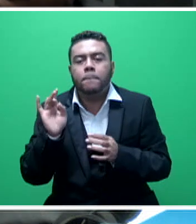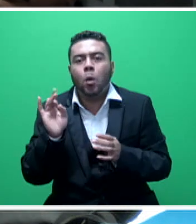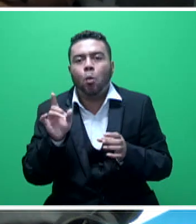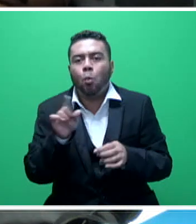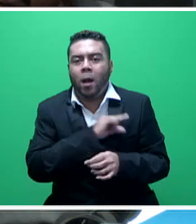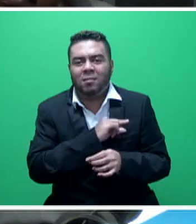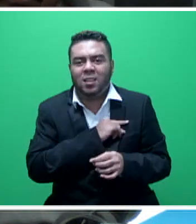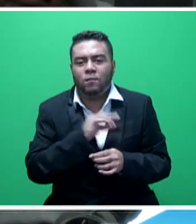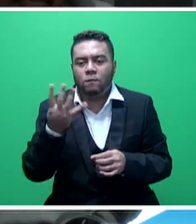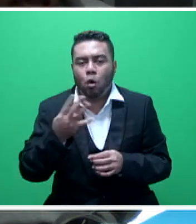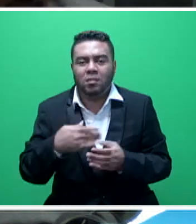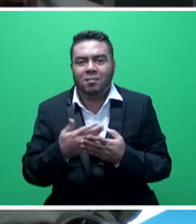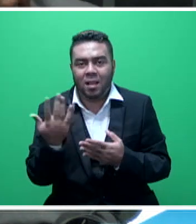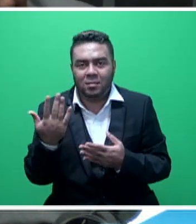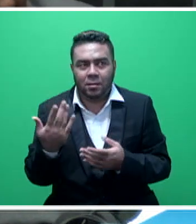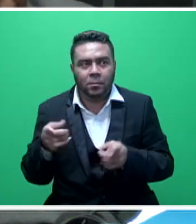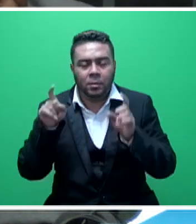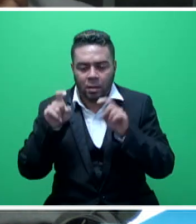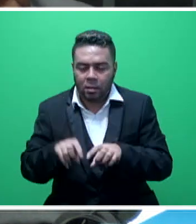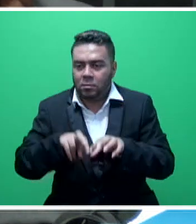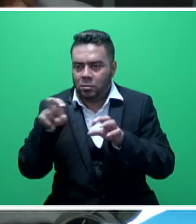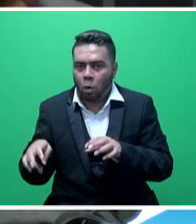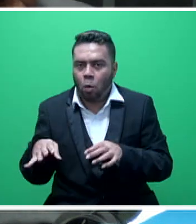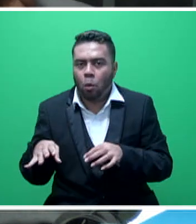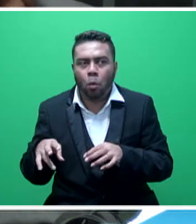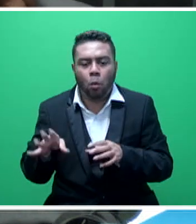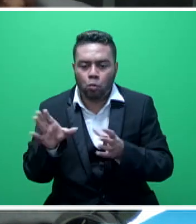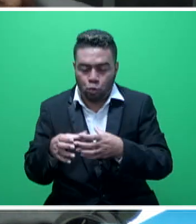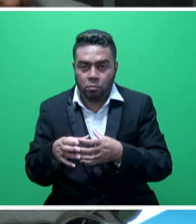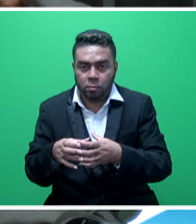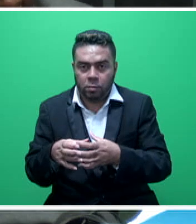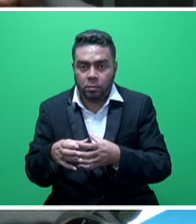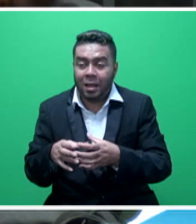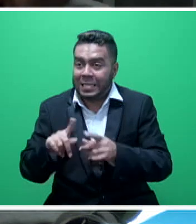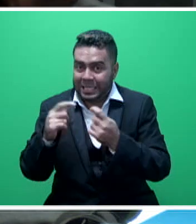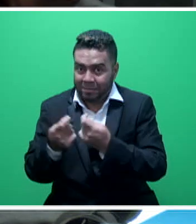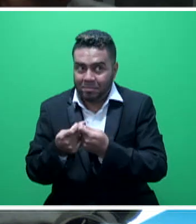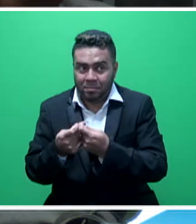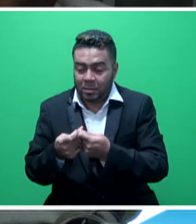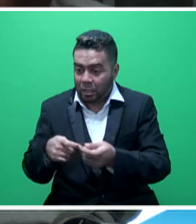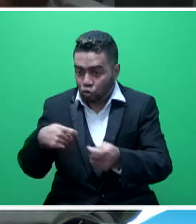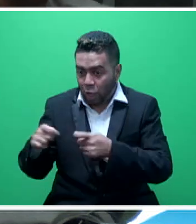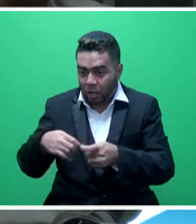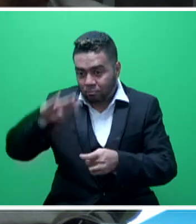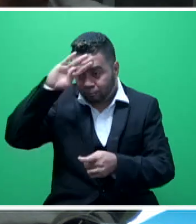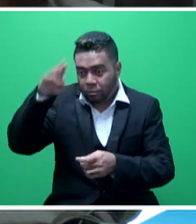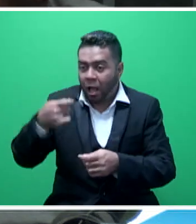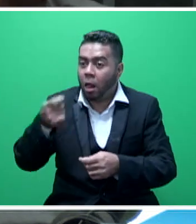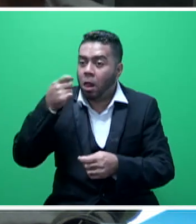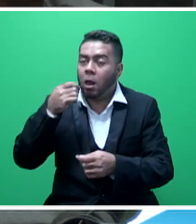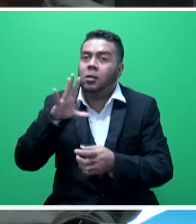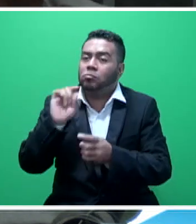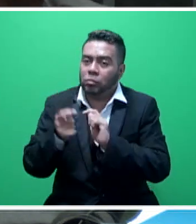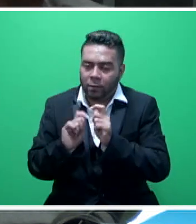14 days. On arrival, they disembarked in one of the small groups, met by our border control team, checked for symptoms, directed for admission